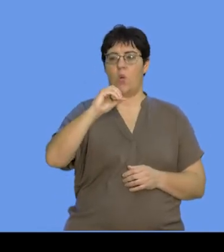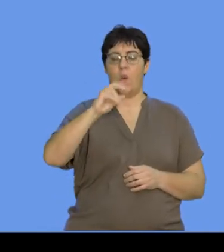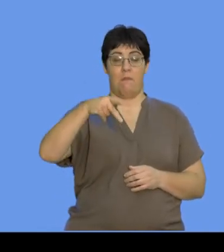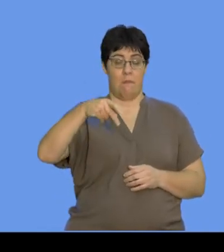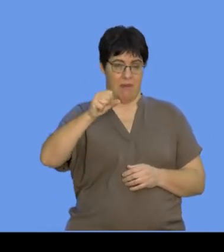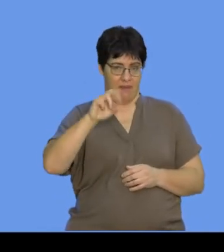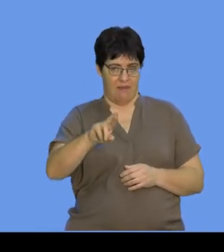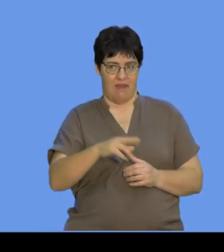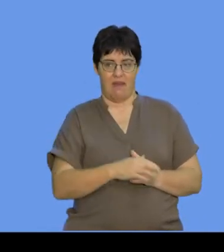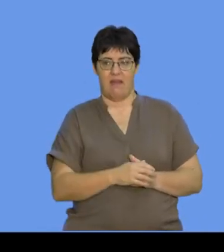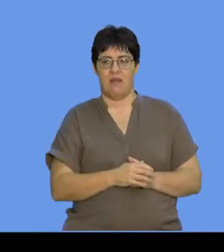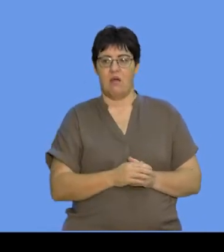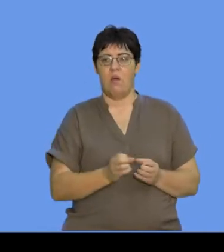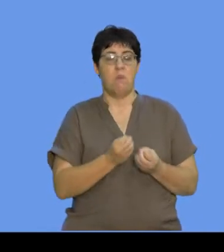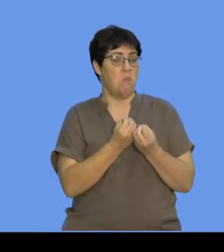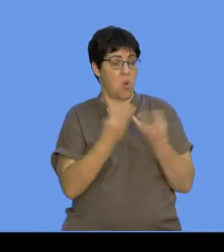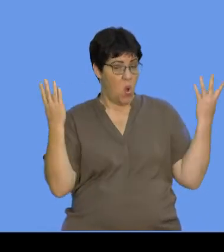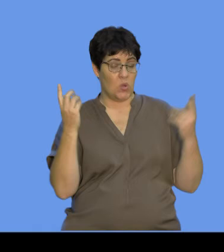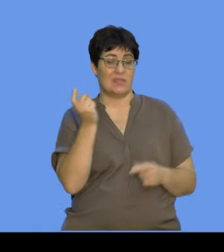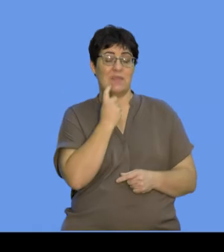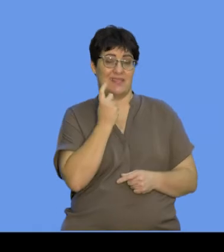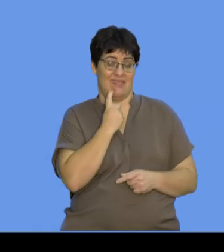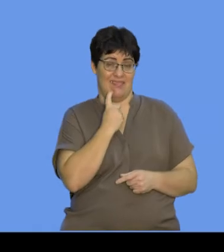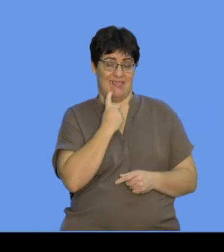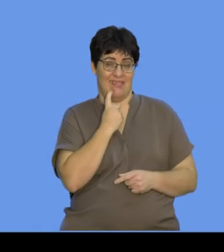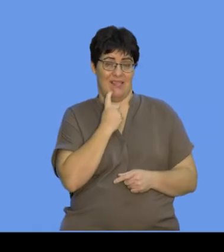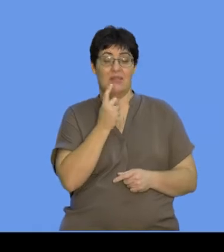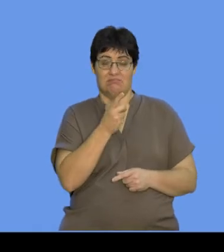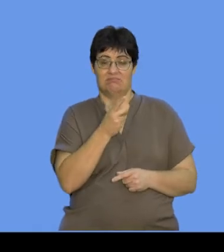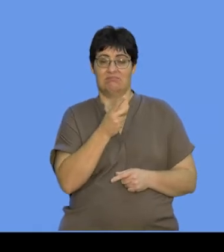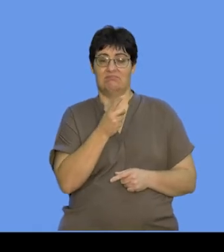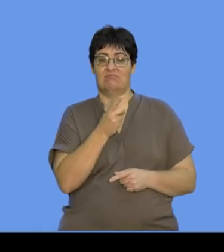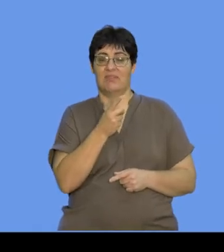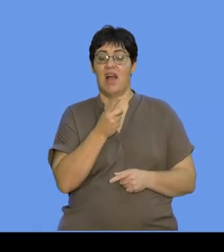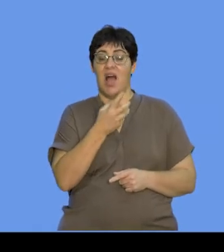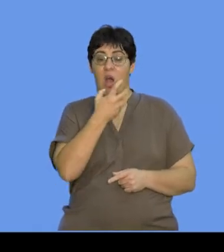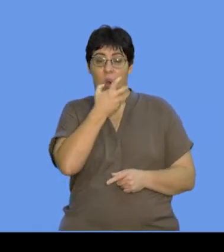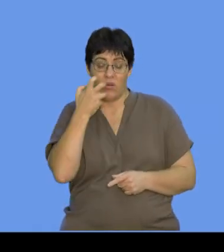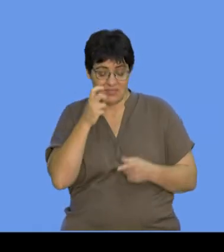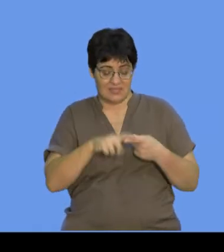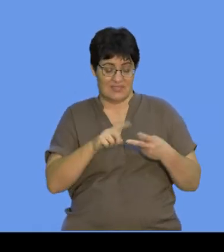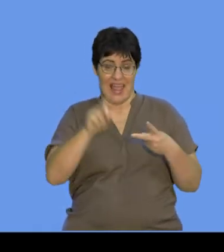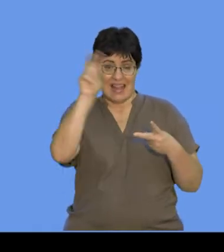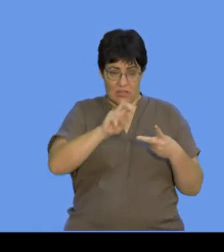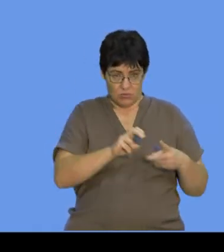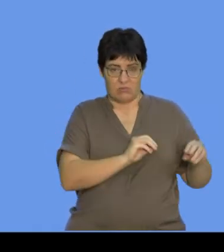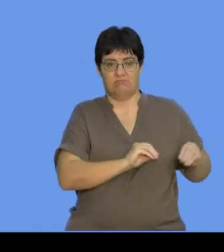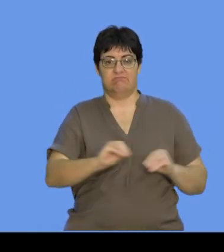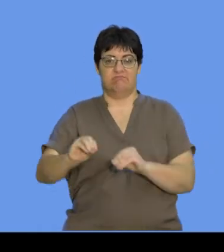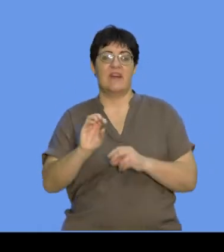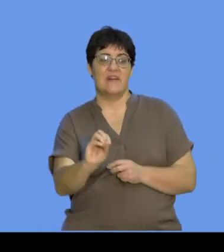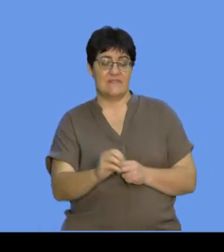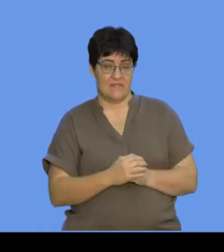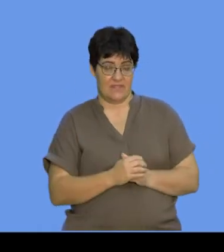metal. Actually, most metals are good thermal and electrical conductors. So